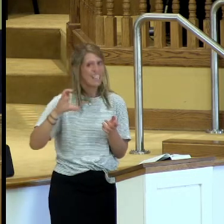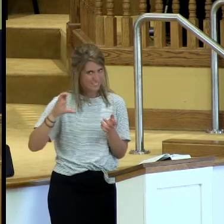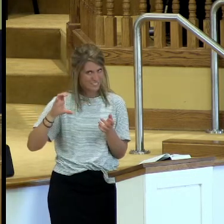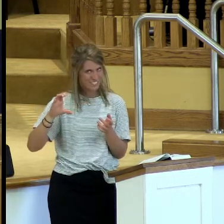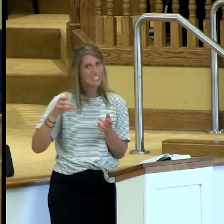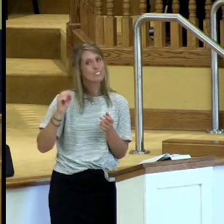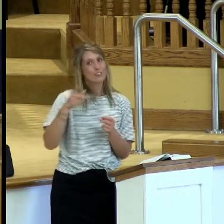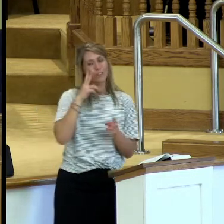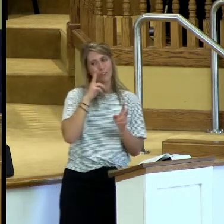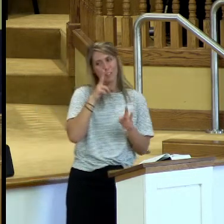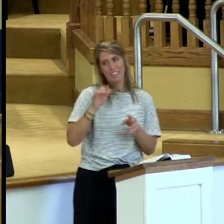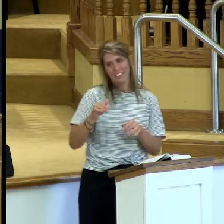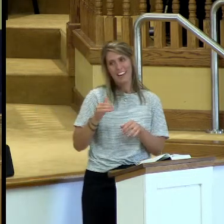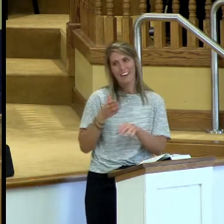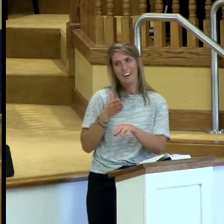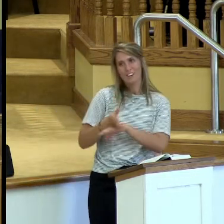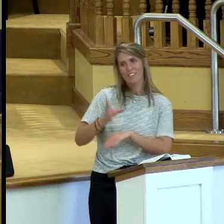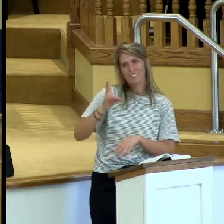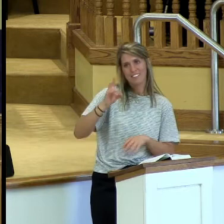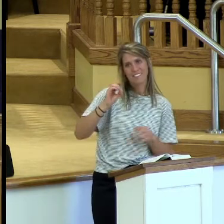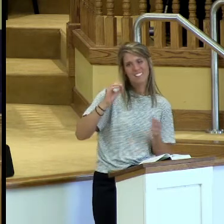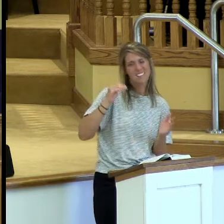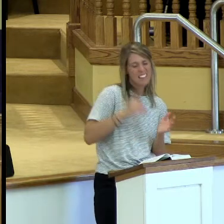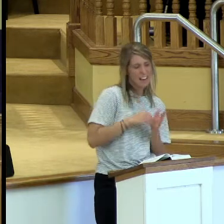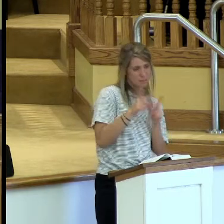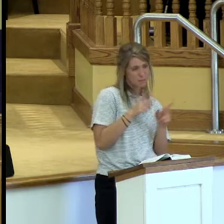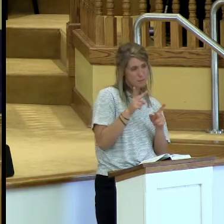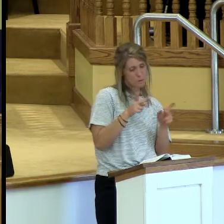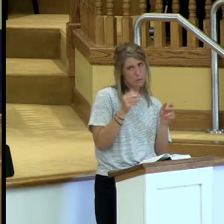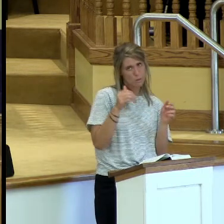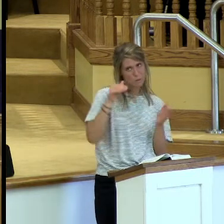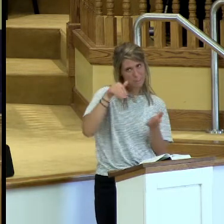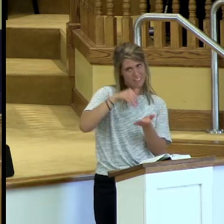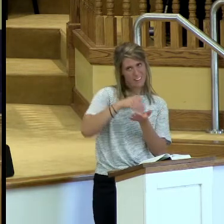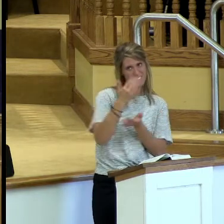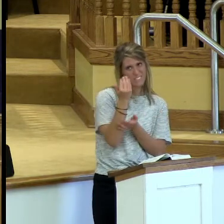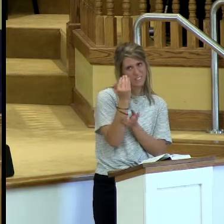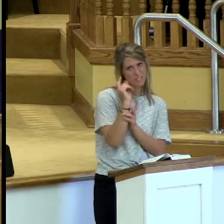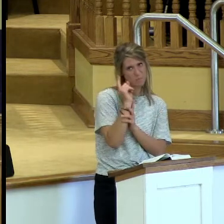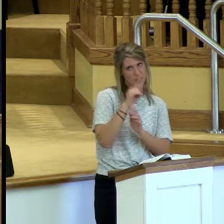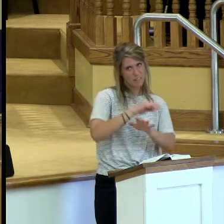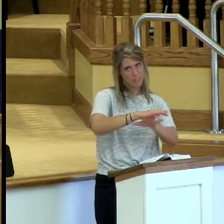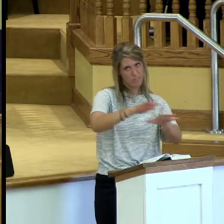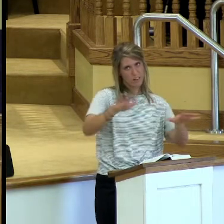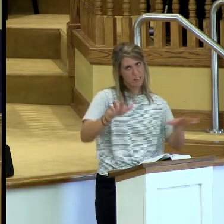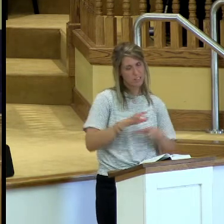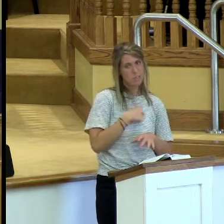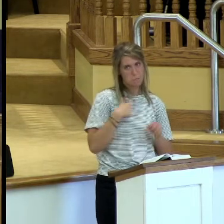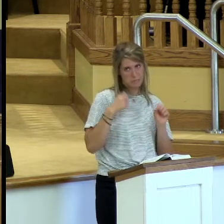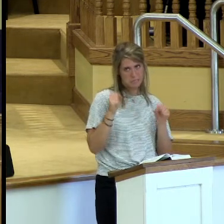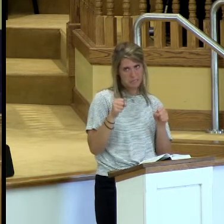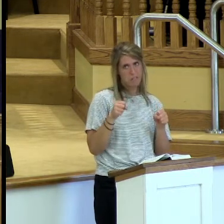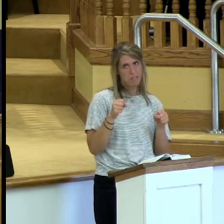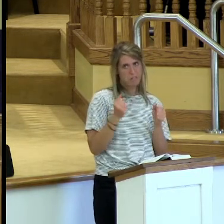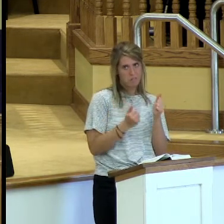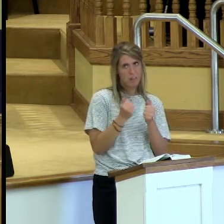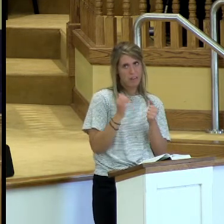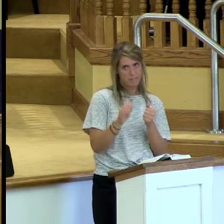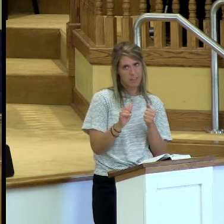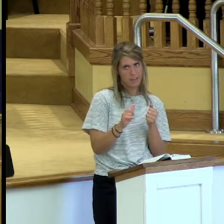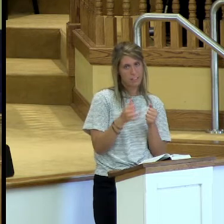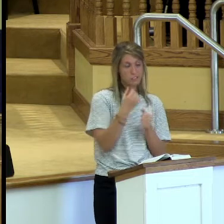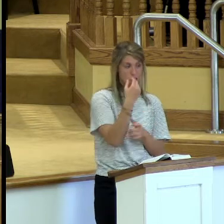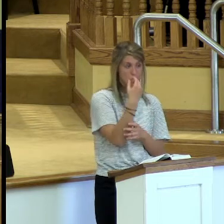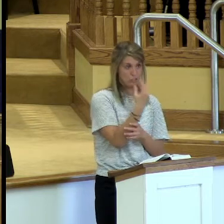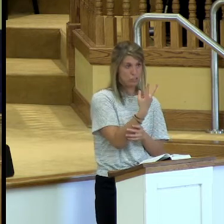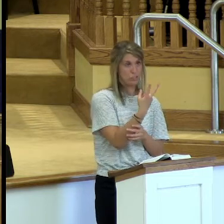2,600. So you're looking at over 70,000 people within a 15-minute radius, right? We can drive that. Two independent